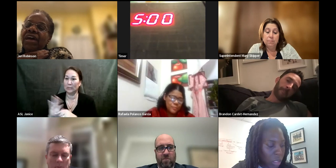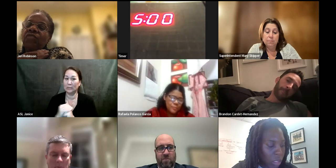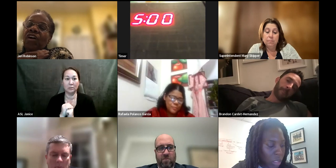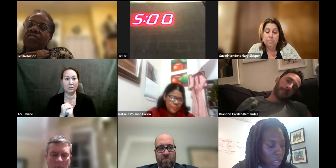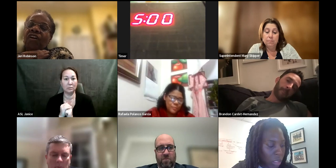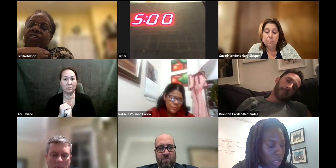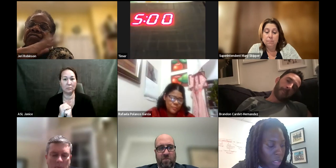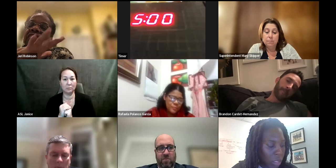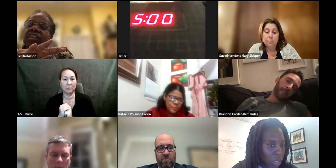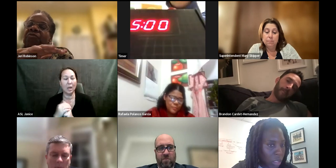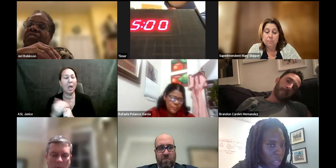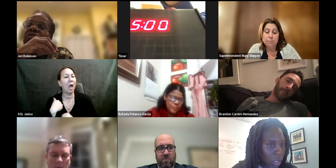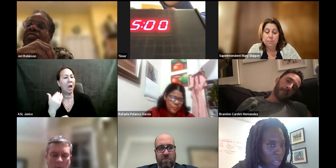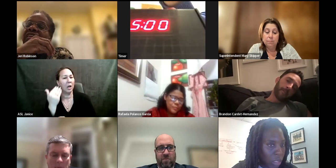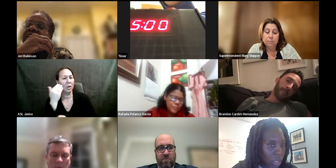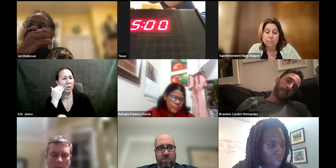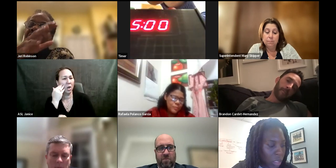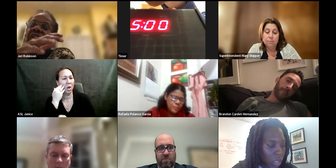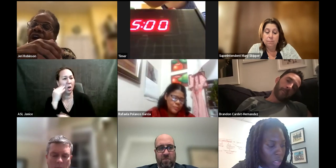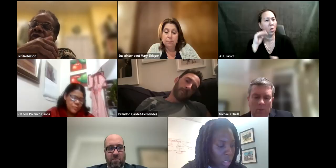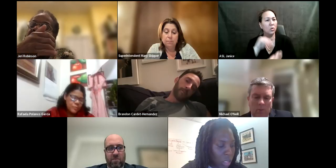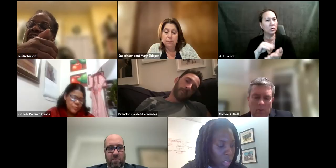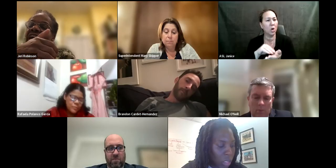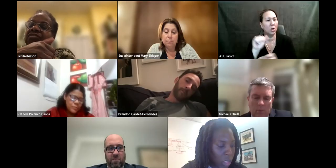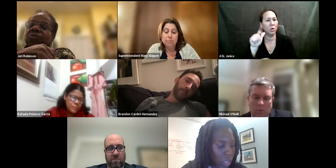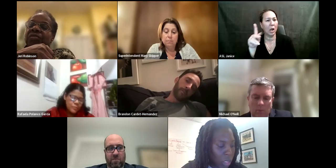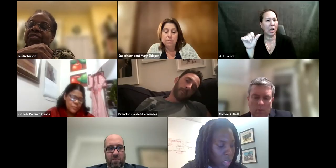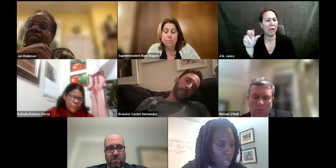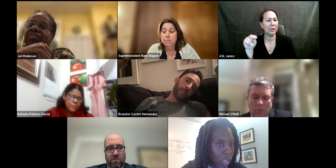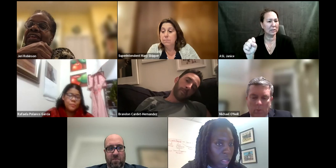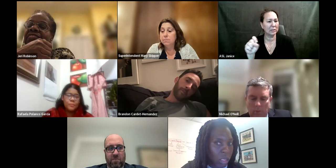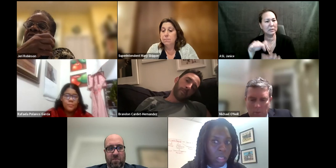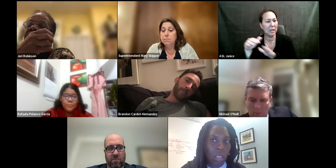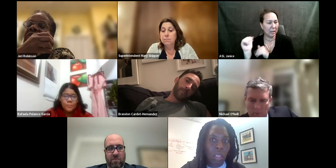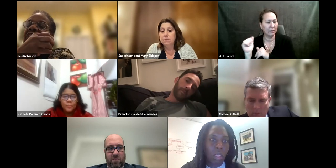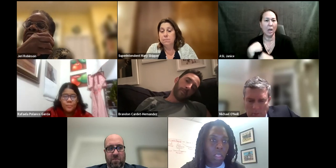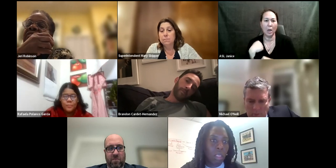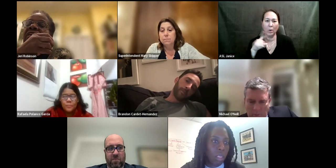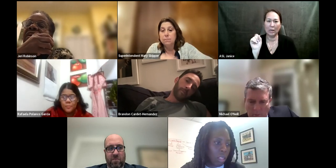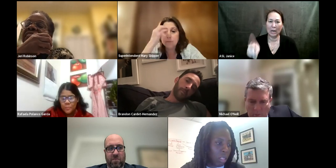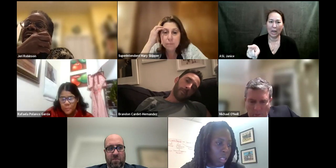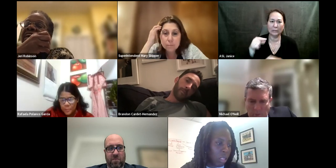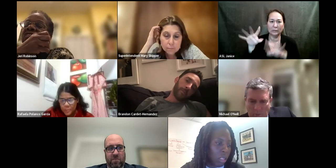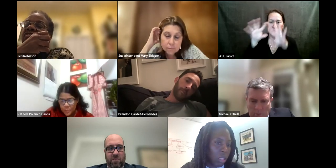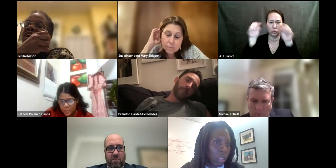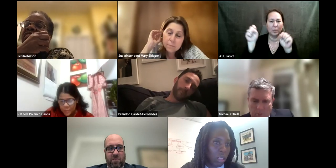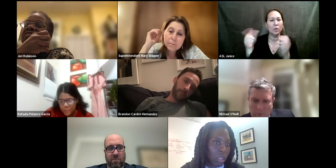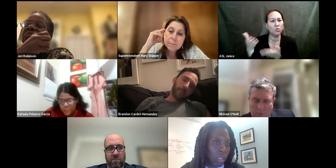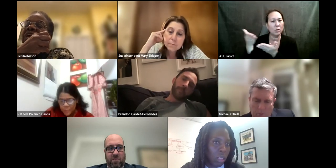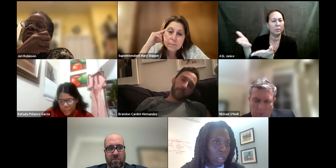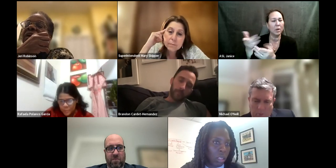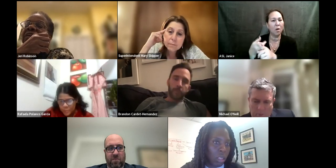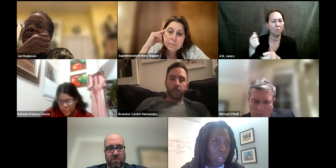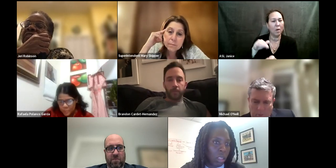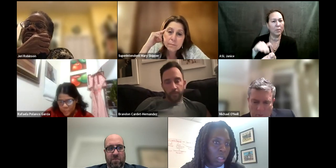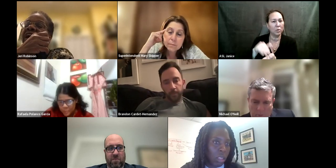I know Dr. Alkins has left, but the only thing that I wanted to ask superintendent that the recommendation that Dr. Alkins